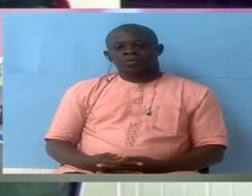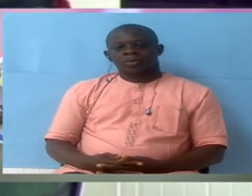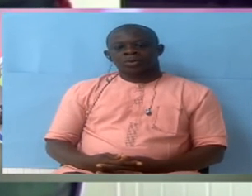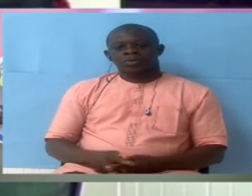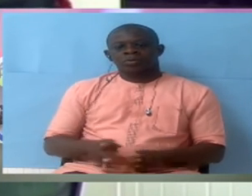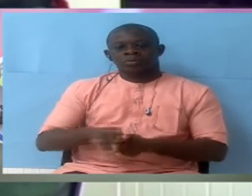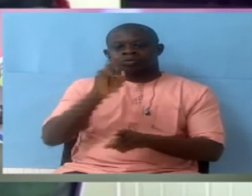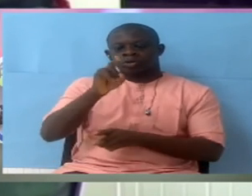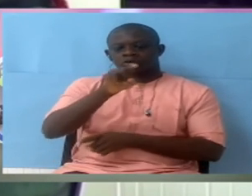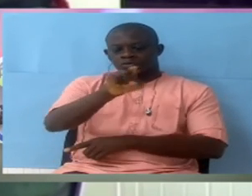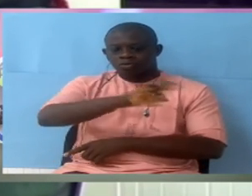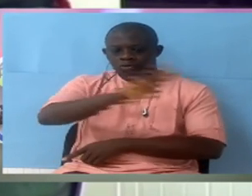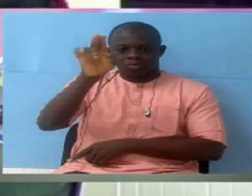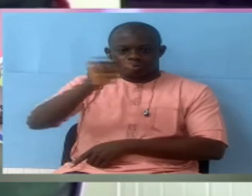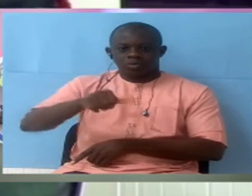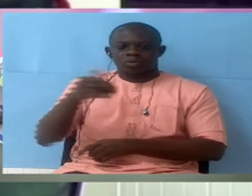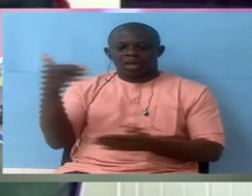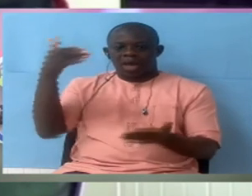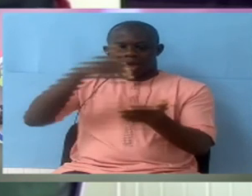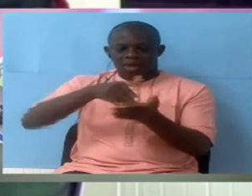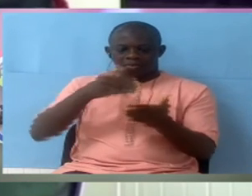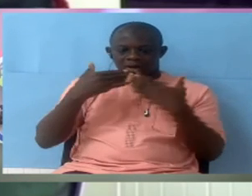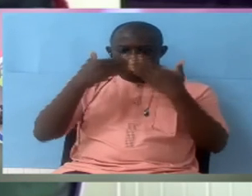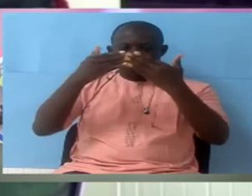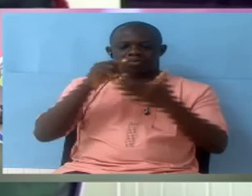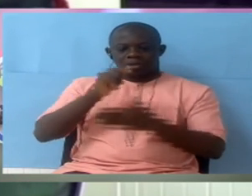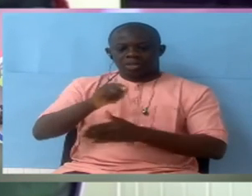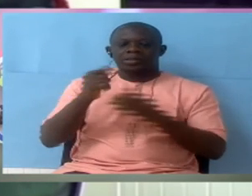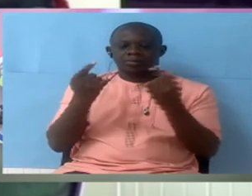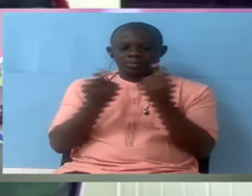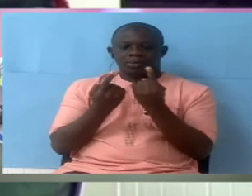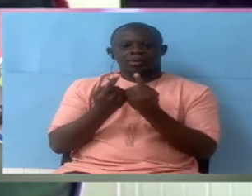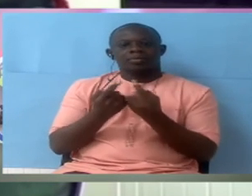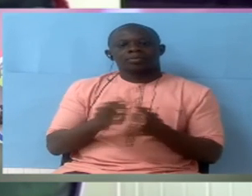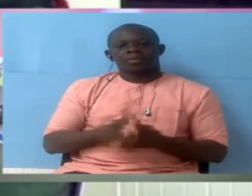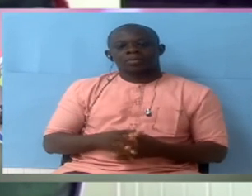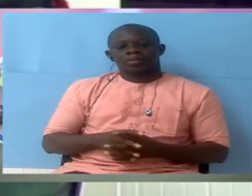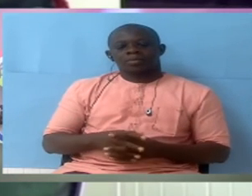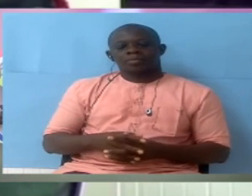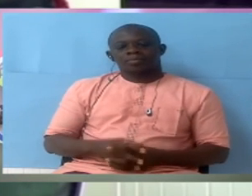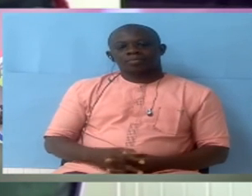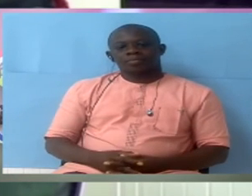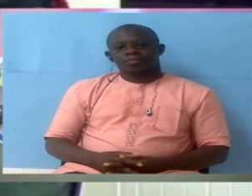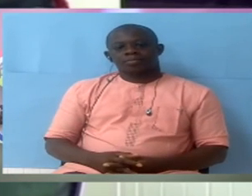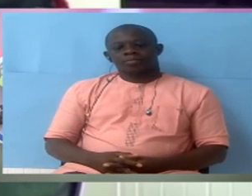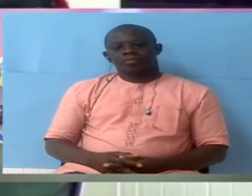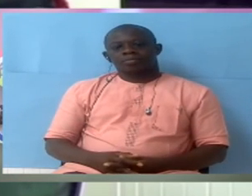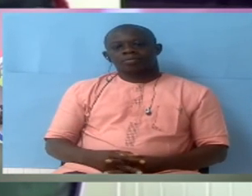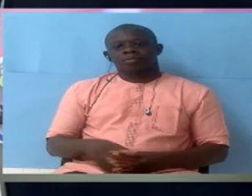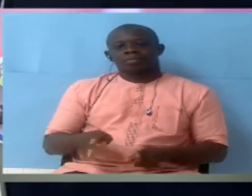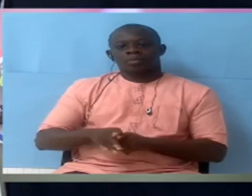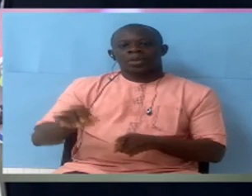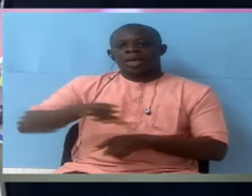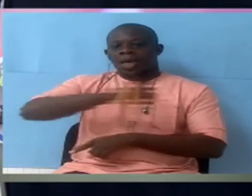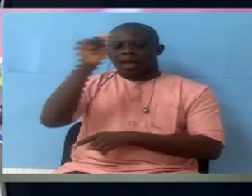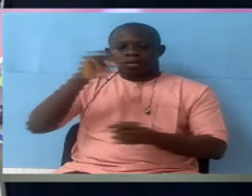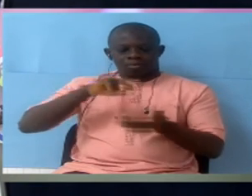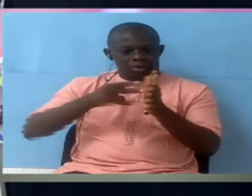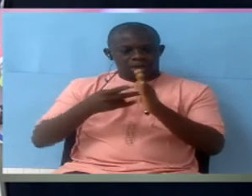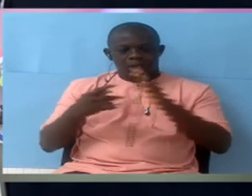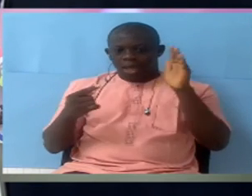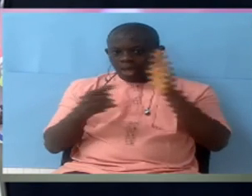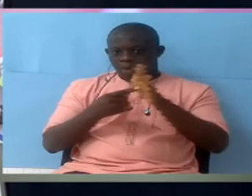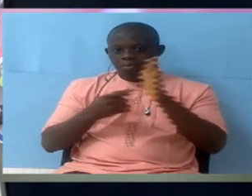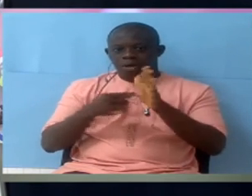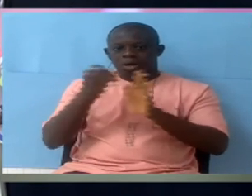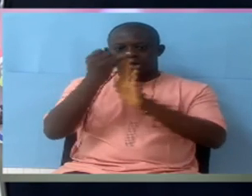cannot come here and tell me this. Way do mëna ñew dima wax li. And a sensitive issue